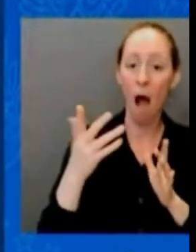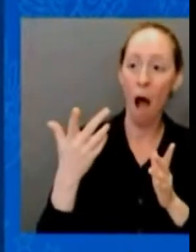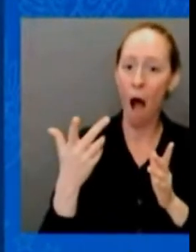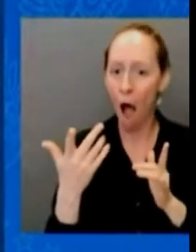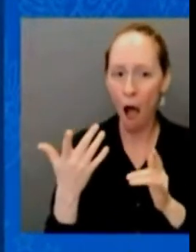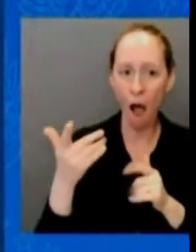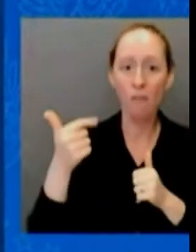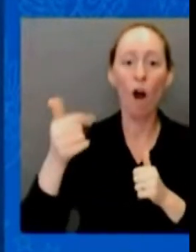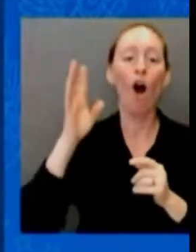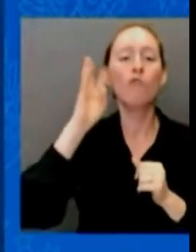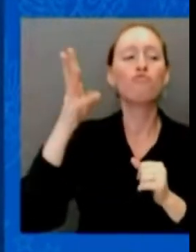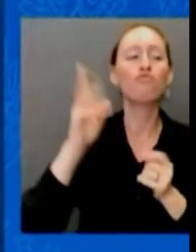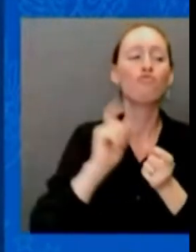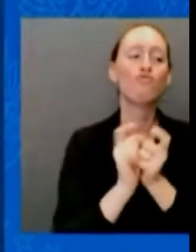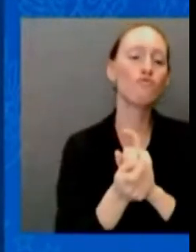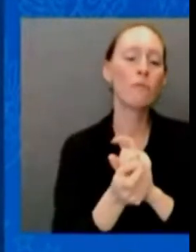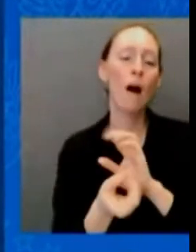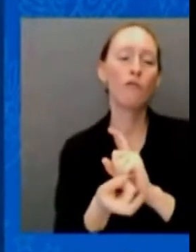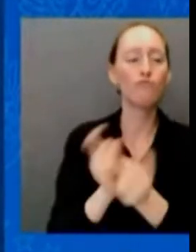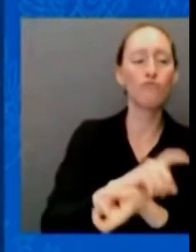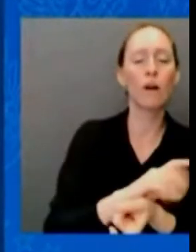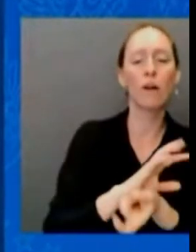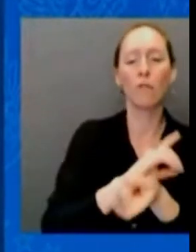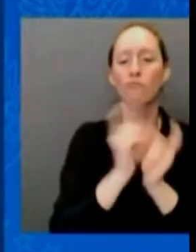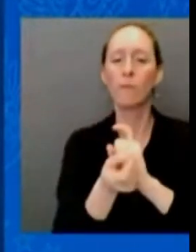put this in perspective. Last year, the price of